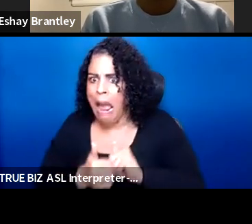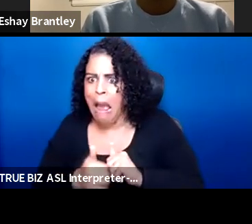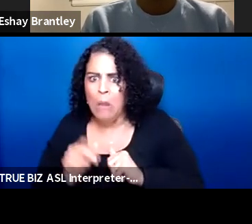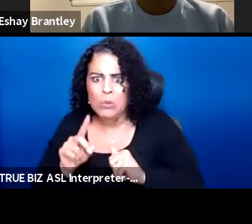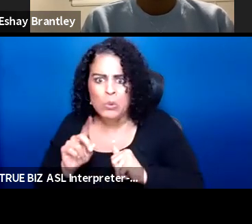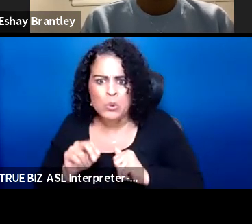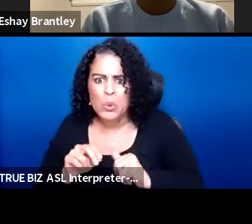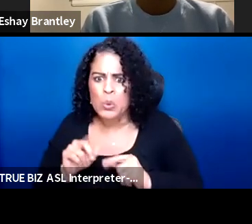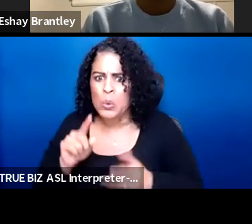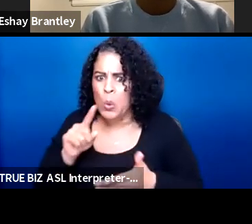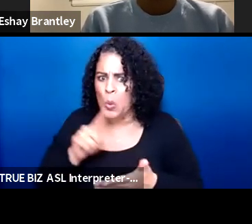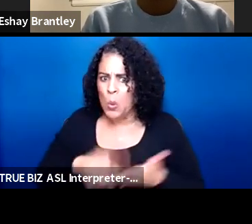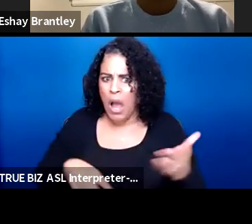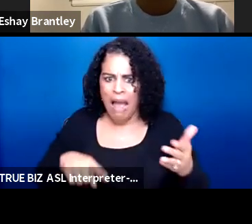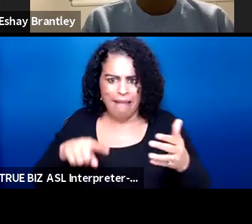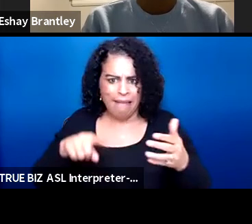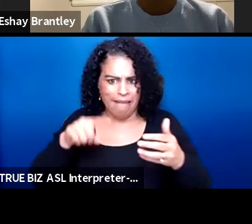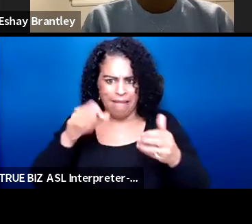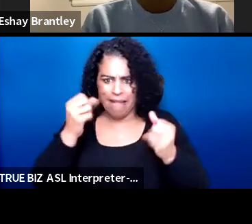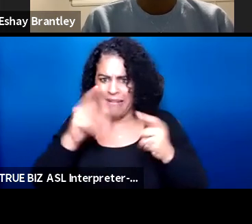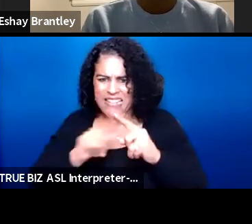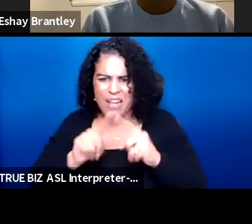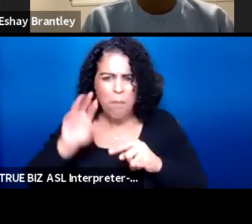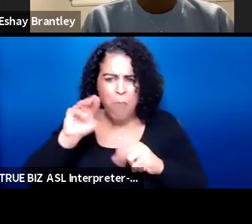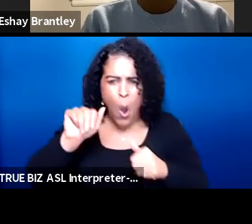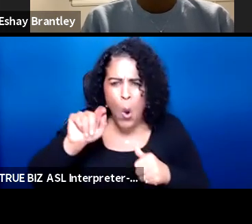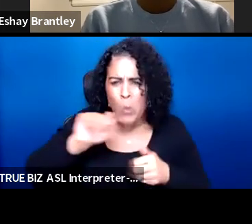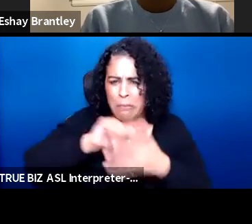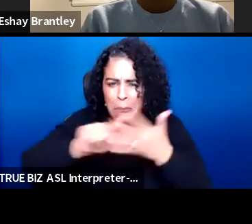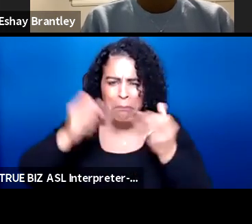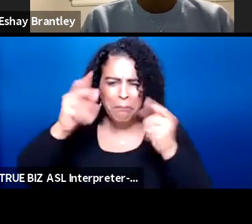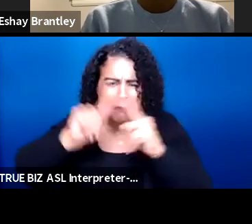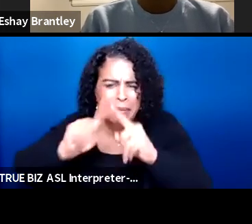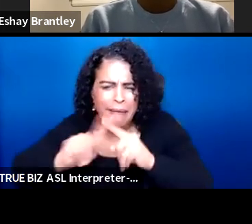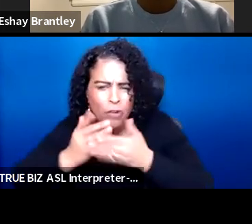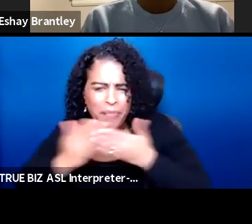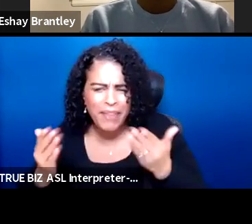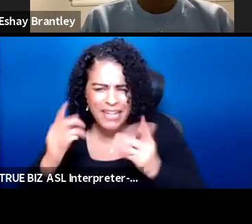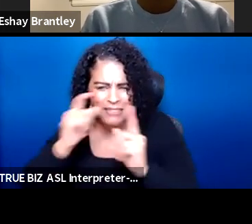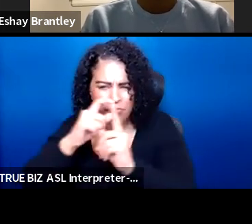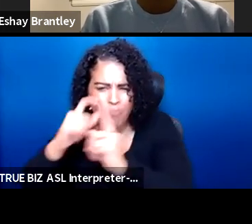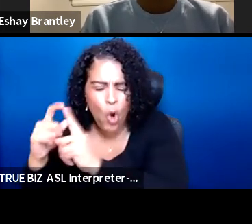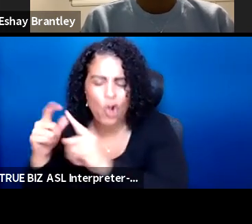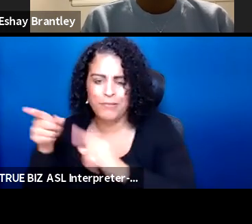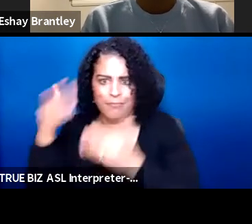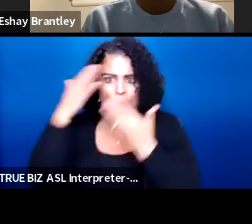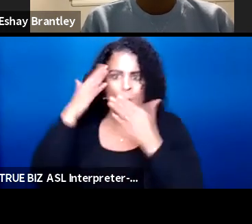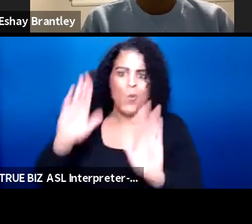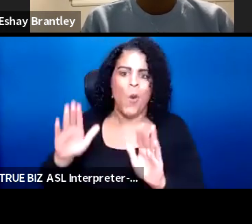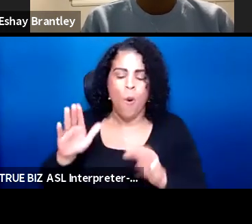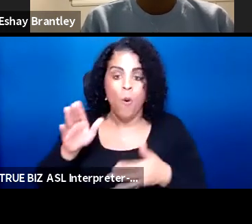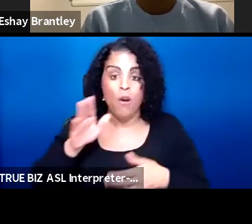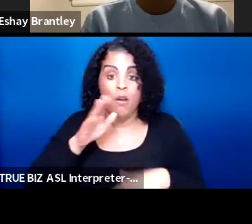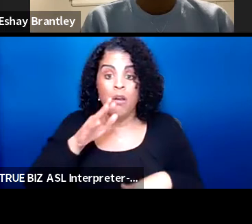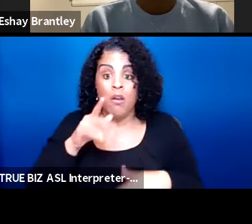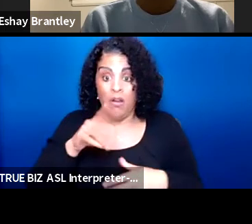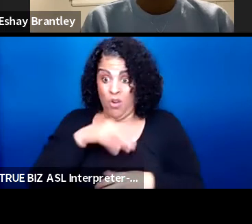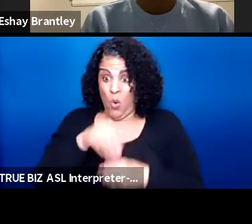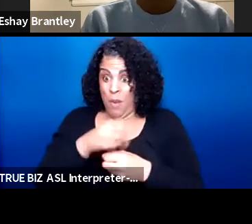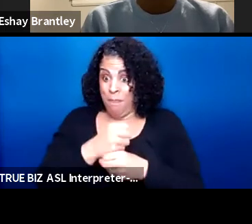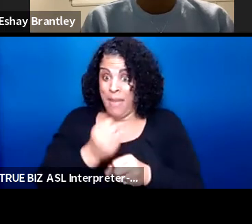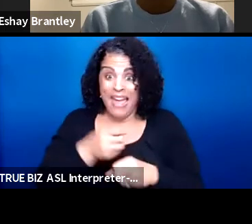proscenium is, and like, you know, a moat and like stuff like that. And so I found that what makes theater